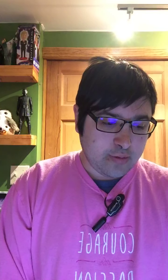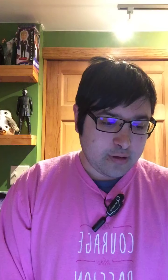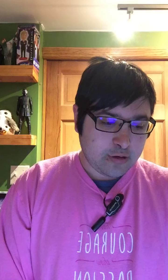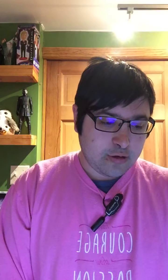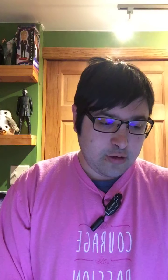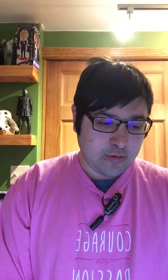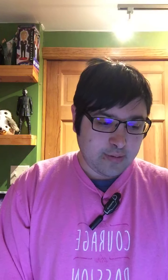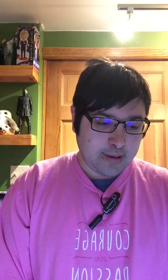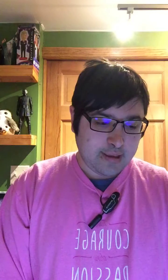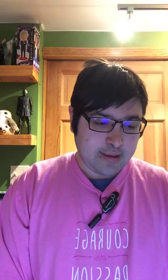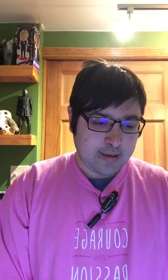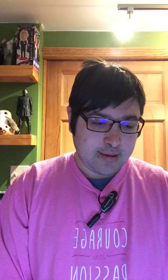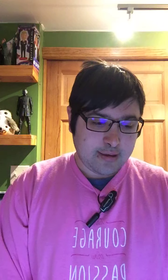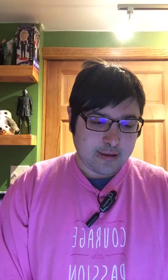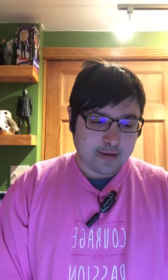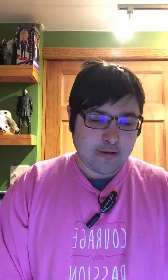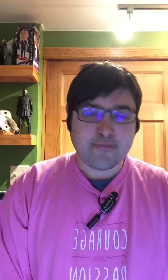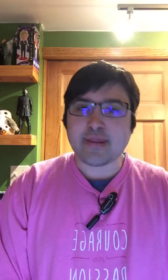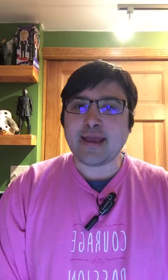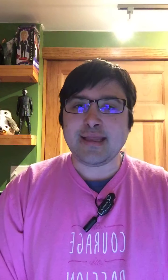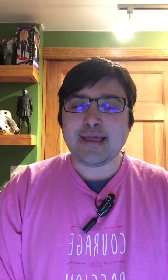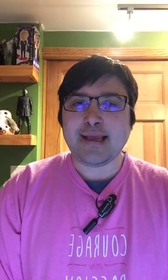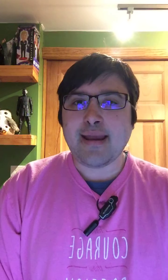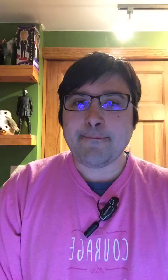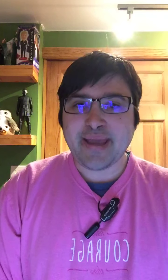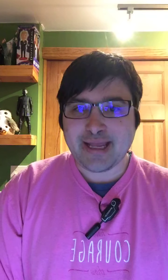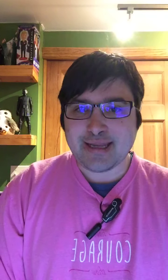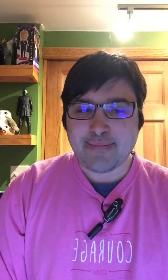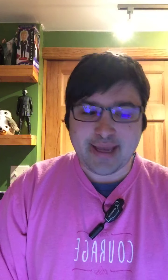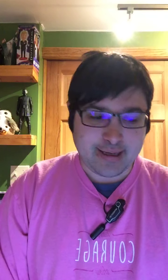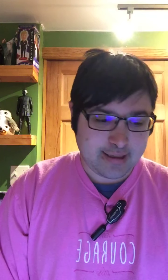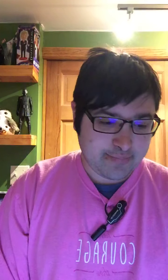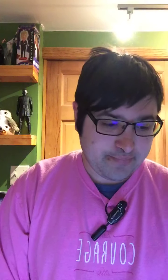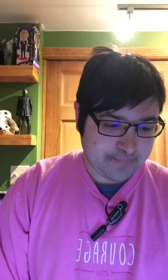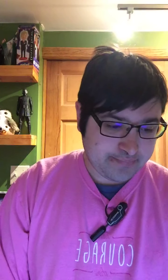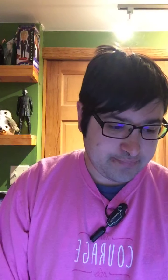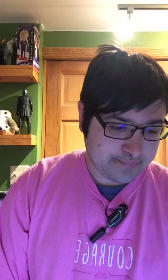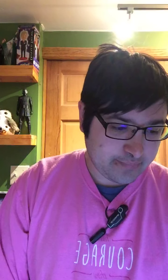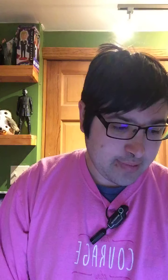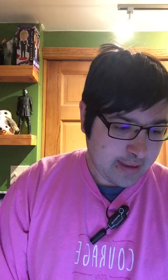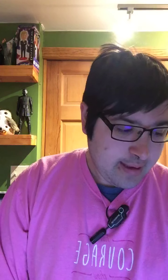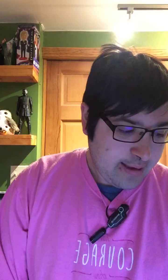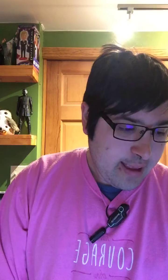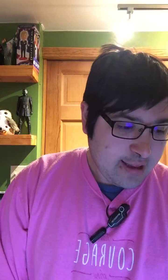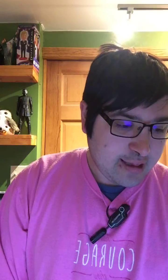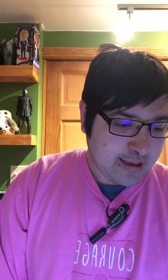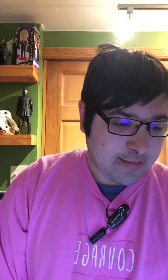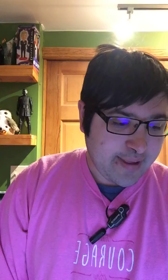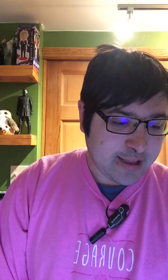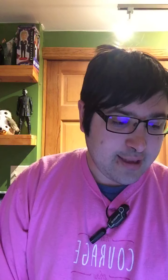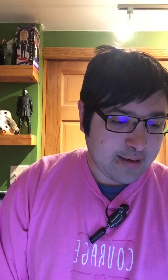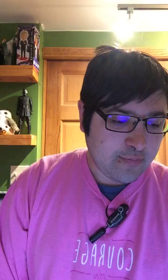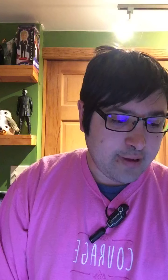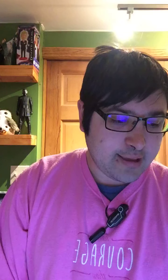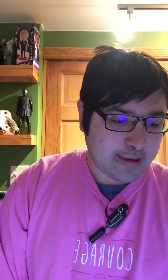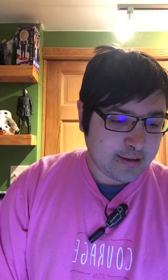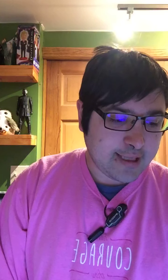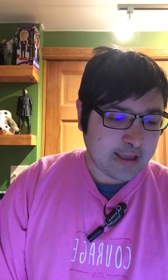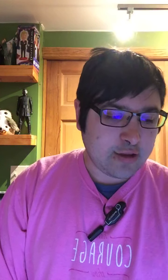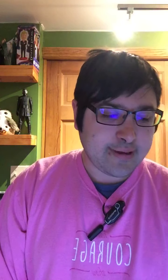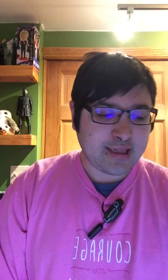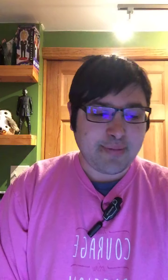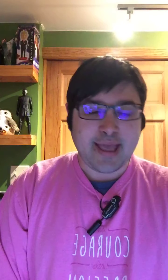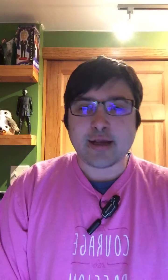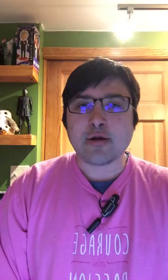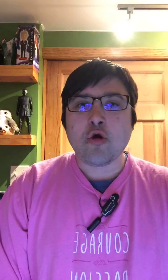due to the COVID-19 pandemic. The suspension was set